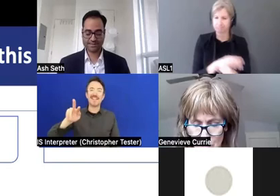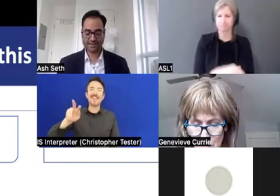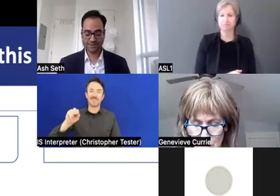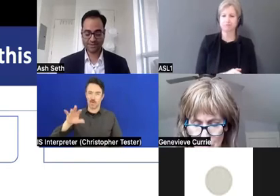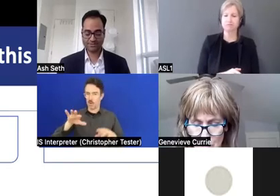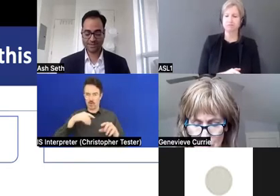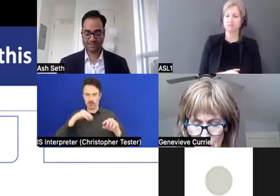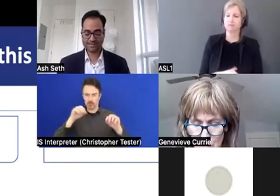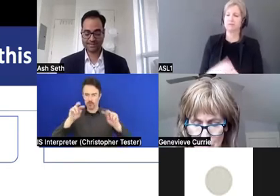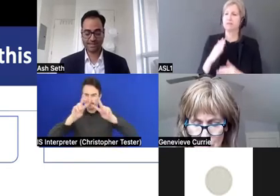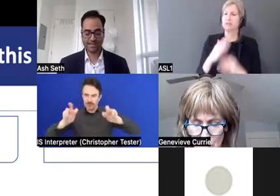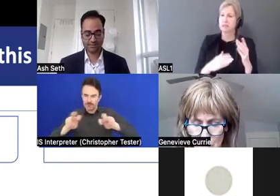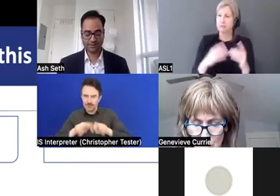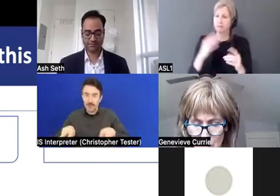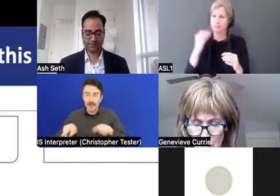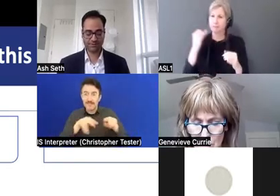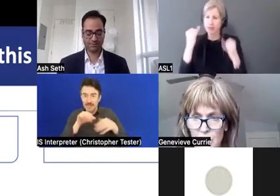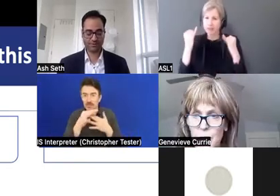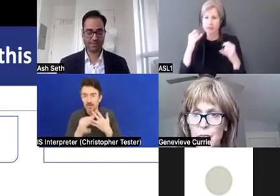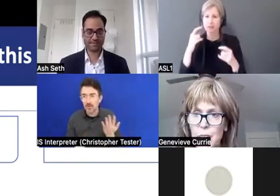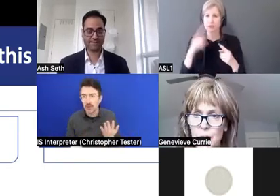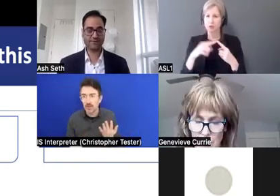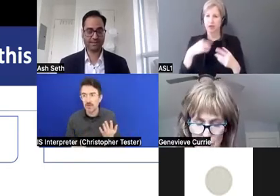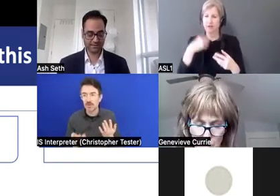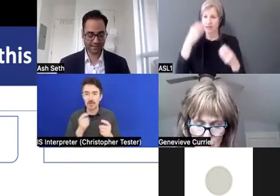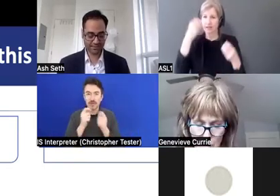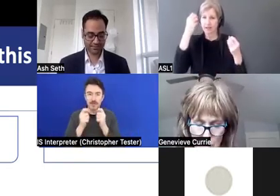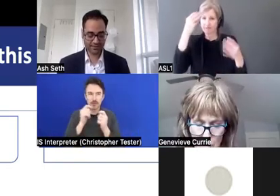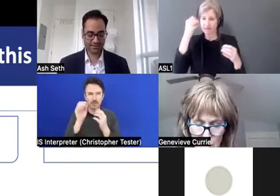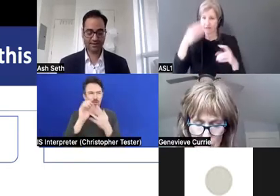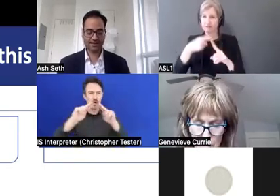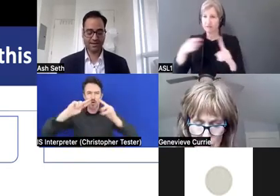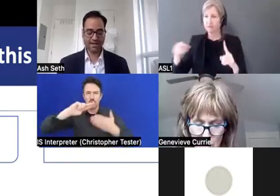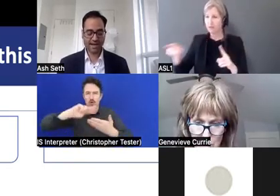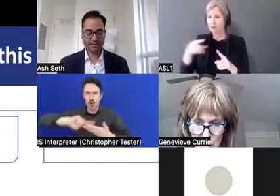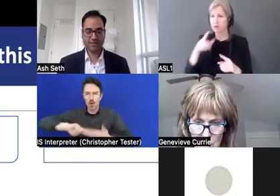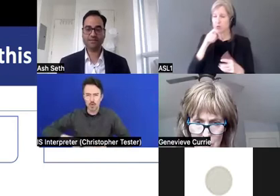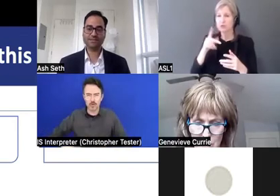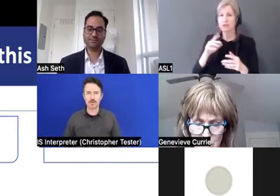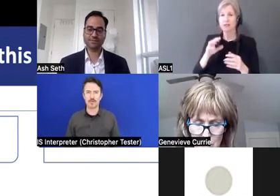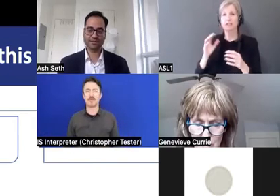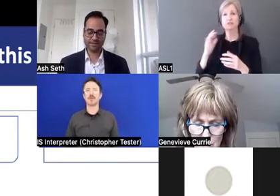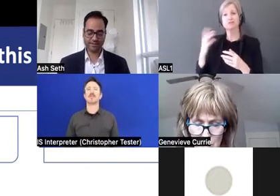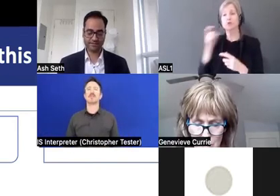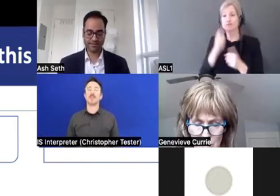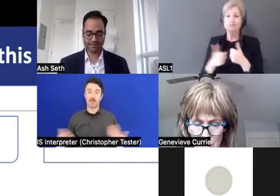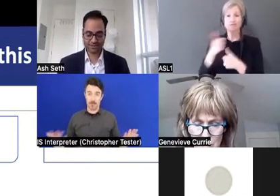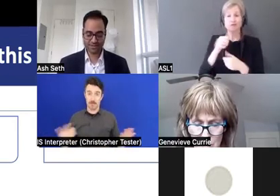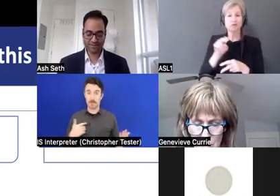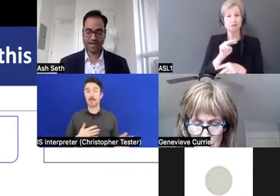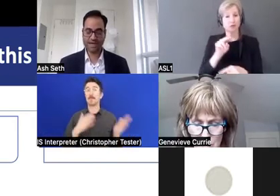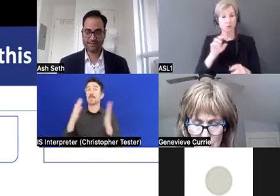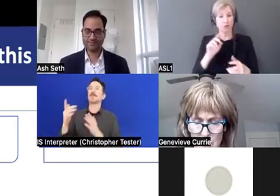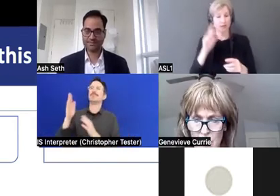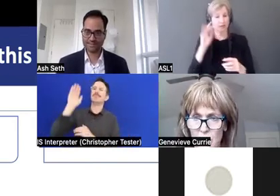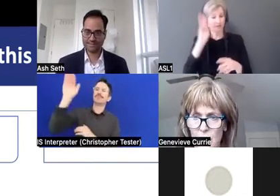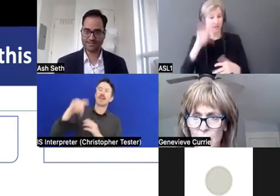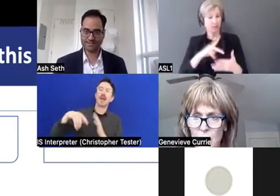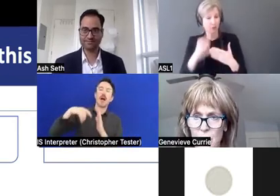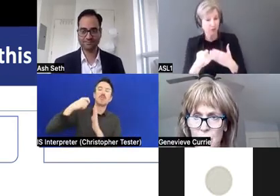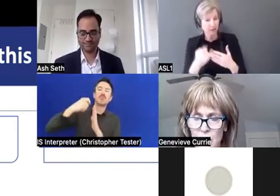were established by seeking input from the project's advisory council and multidisciplinary research team at